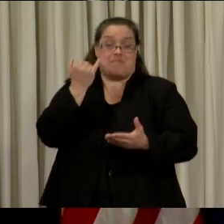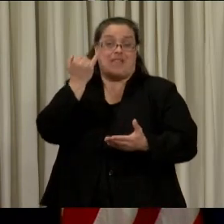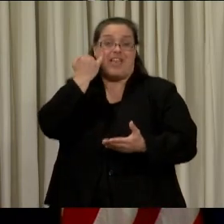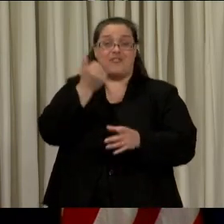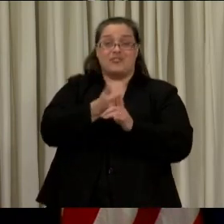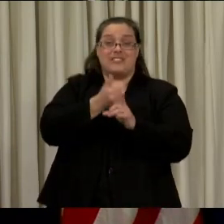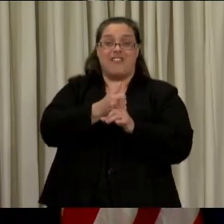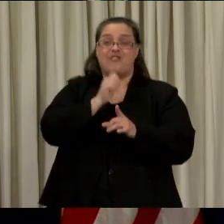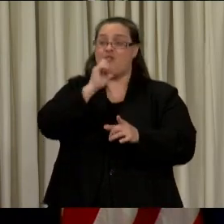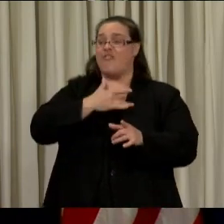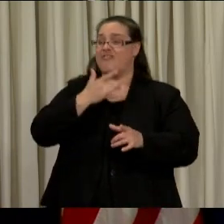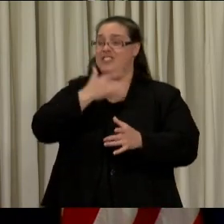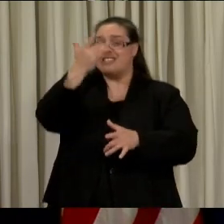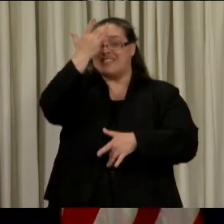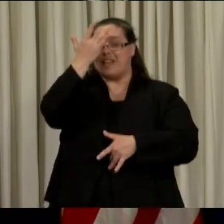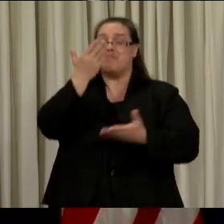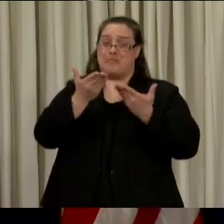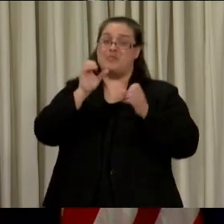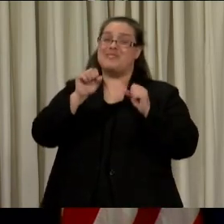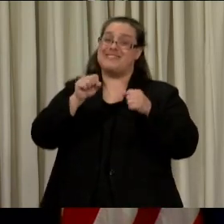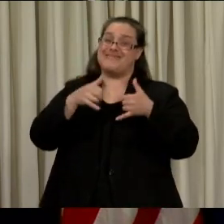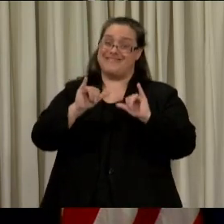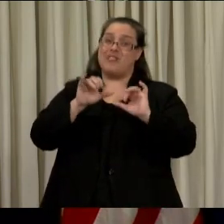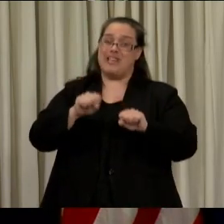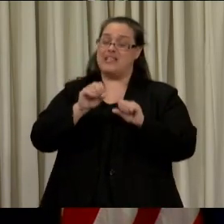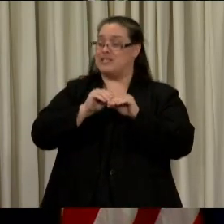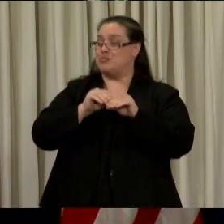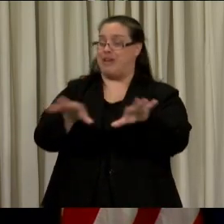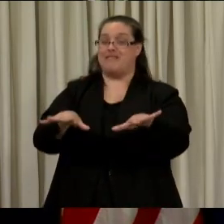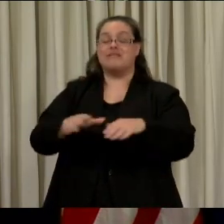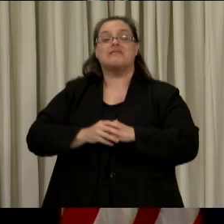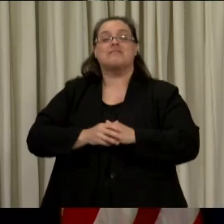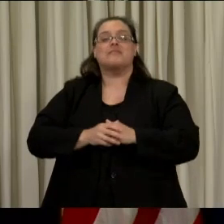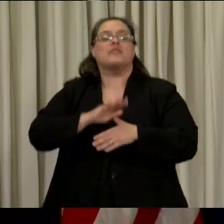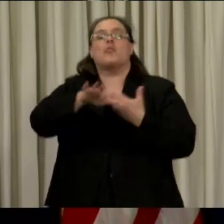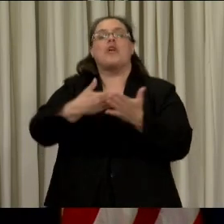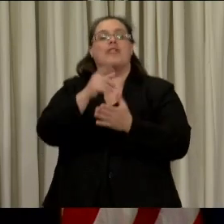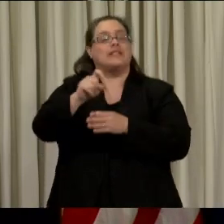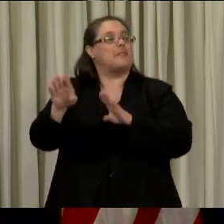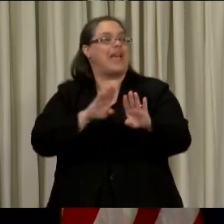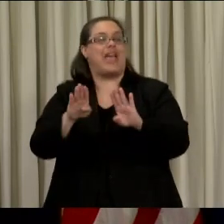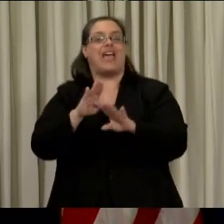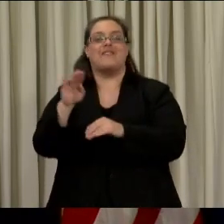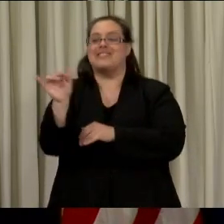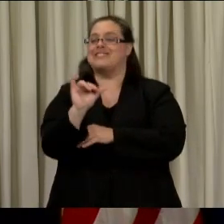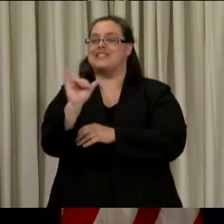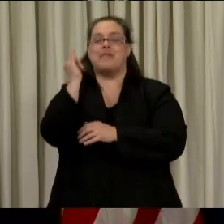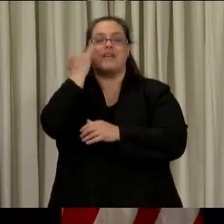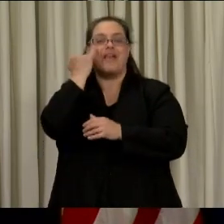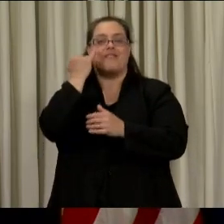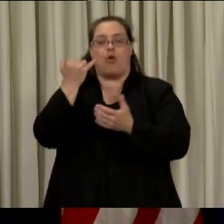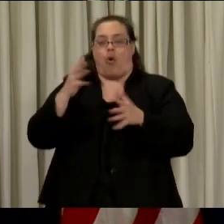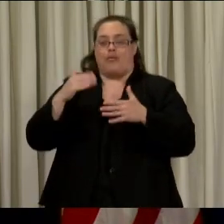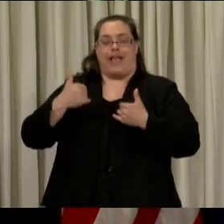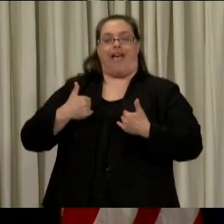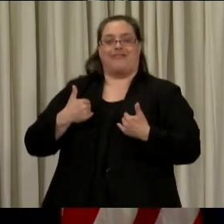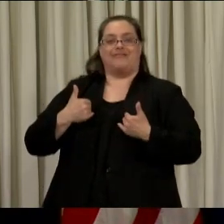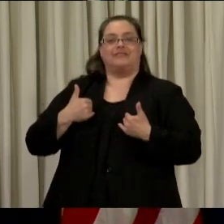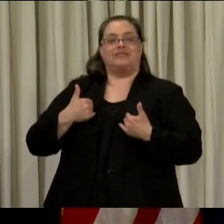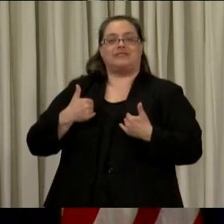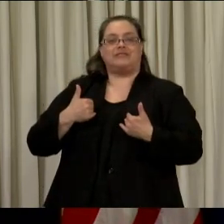to model our actions as if we already do have COVID-19. And it's not just for the protection of seniors and other